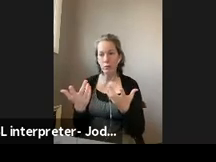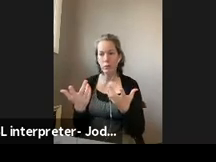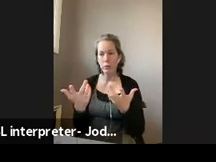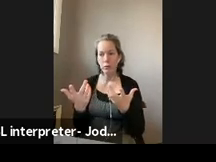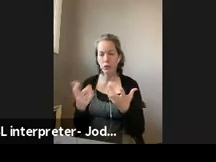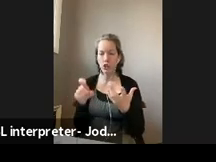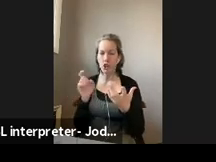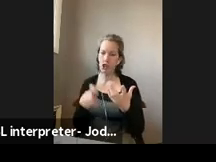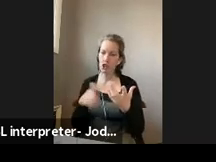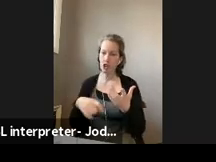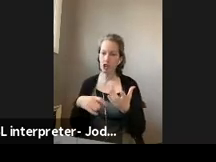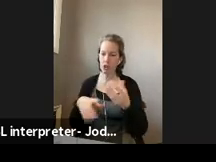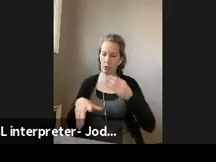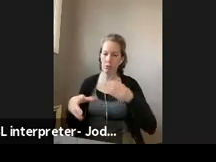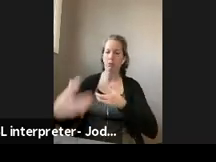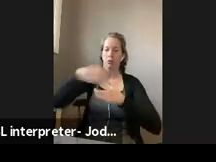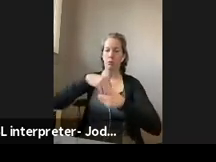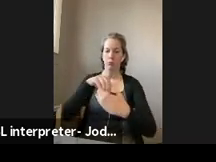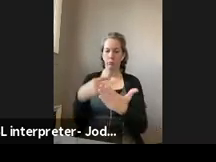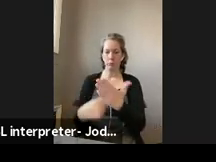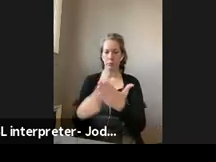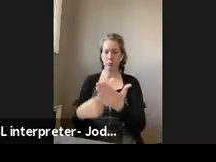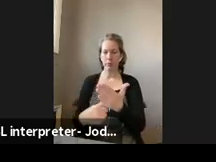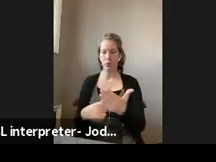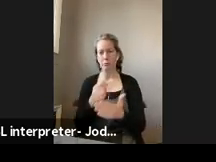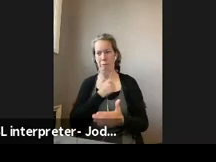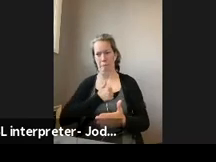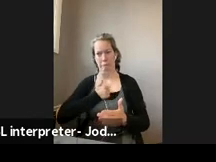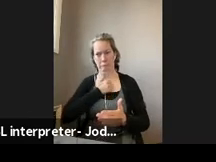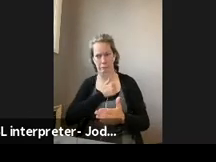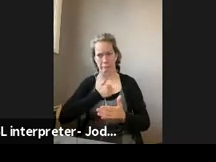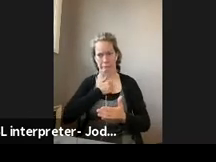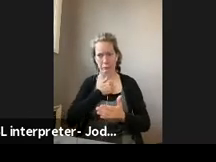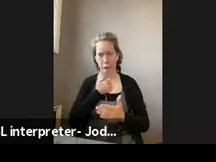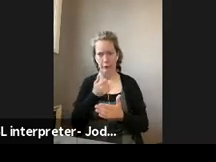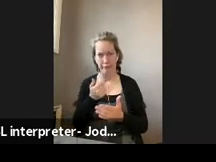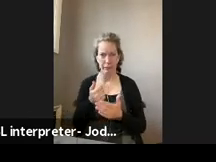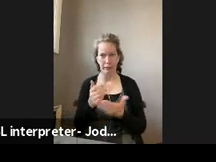be talking about. So my apologies if that's being slightly censored.